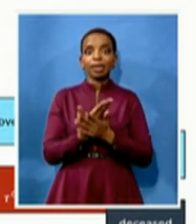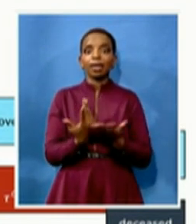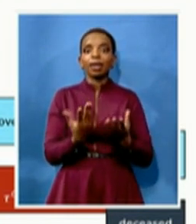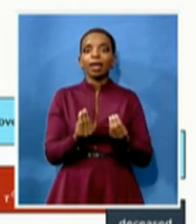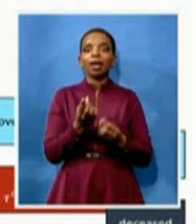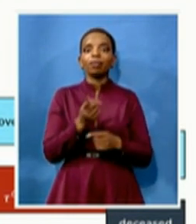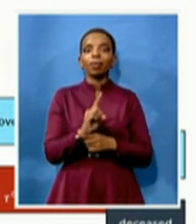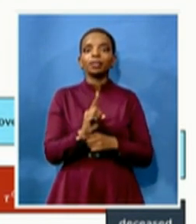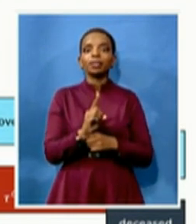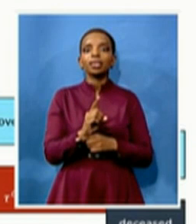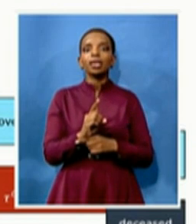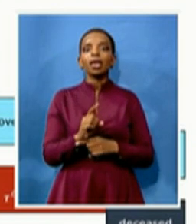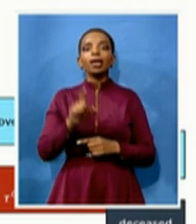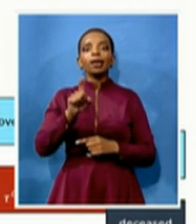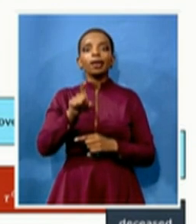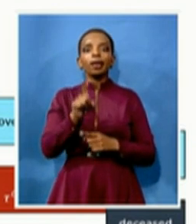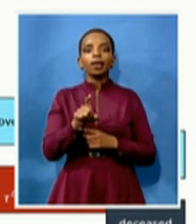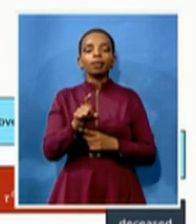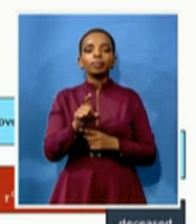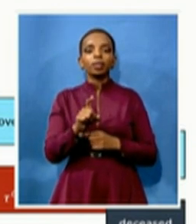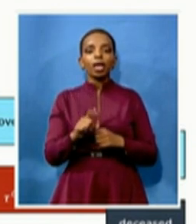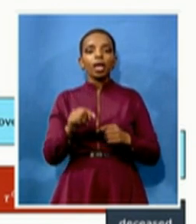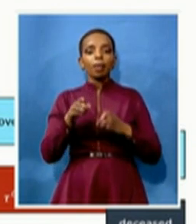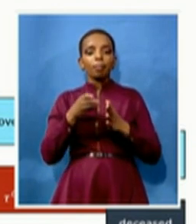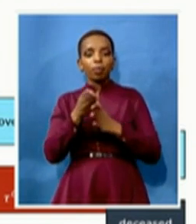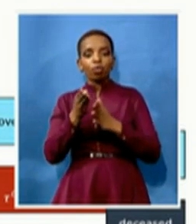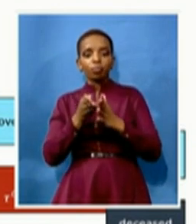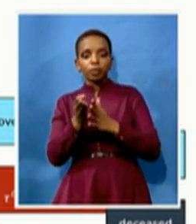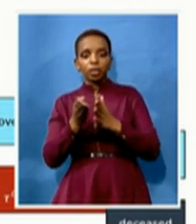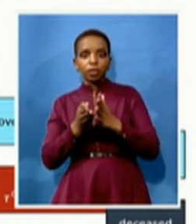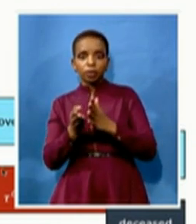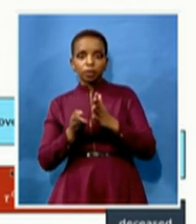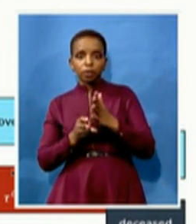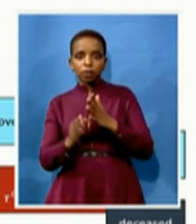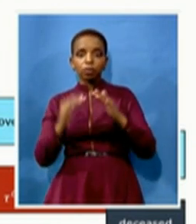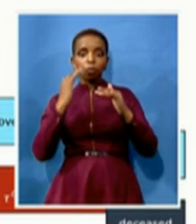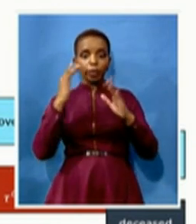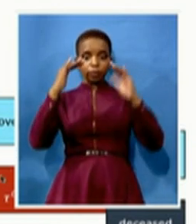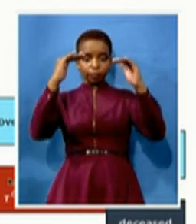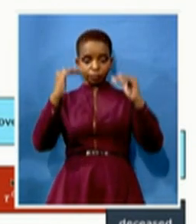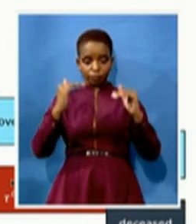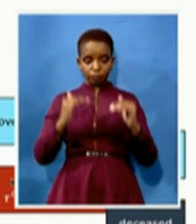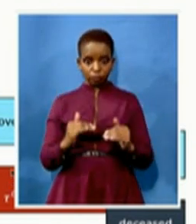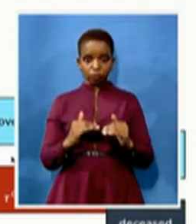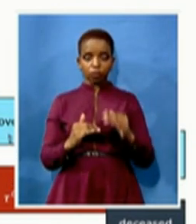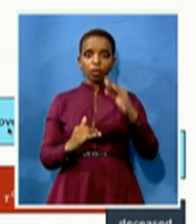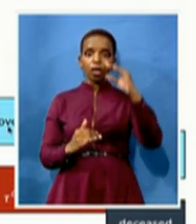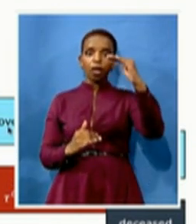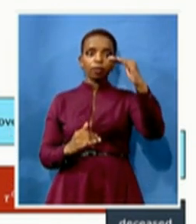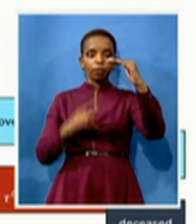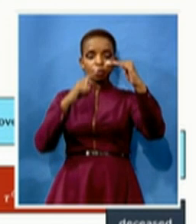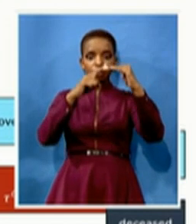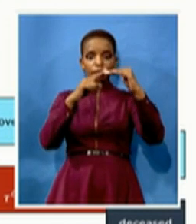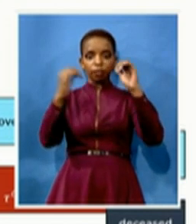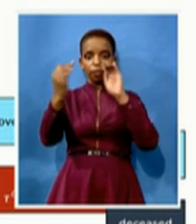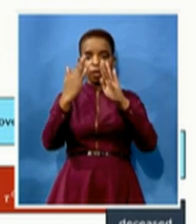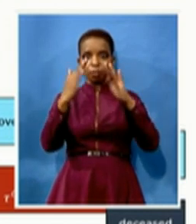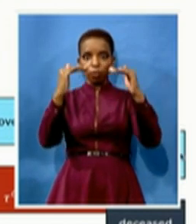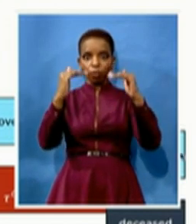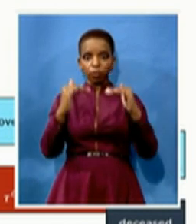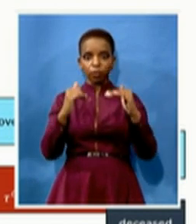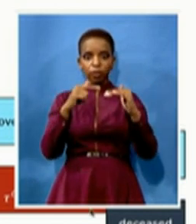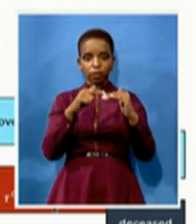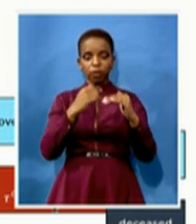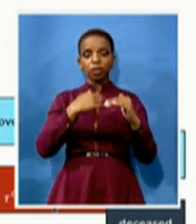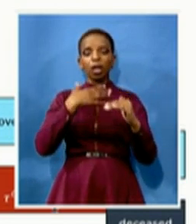Once you are infected, you can be exposed, then asymptomatic or symptomatic, from where you might move into critical or into recovered, and